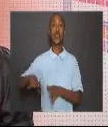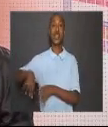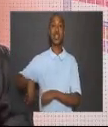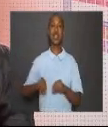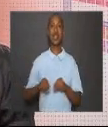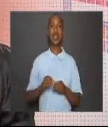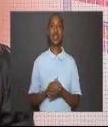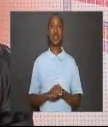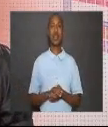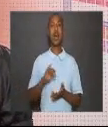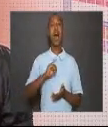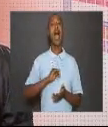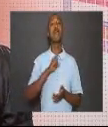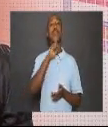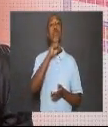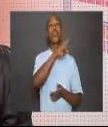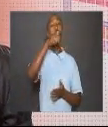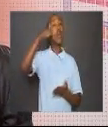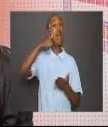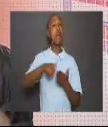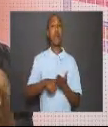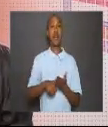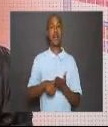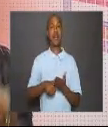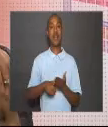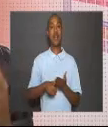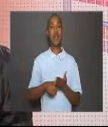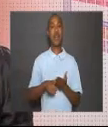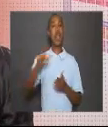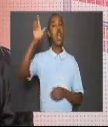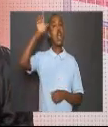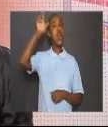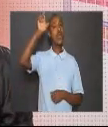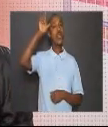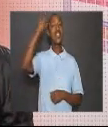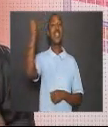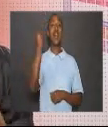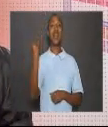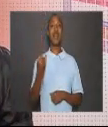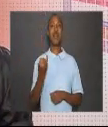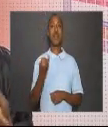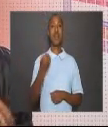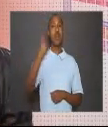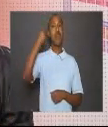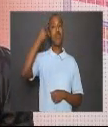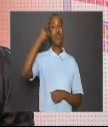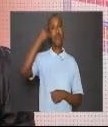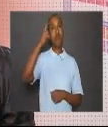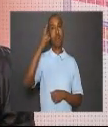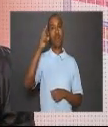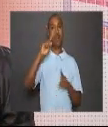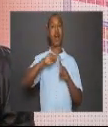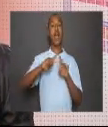Students, I am sure you remember drawing Lewis diagrams for ionic